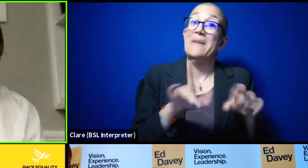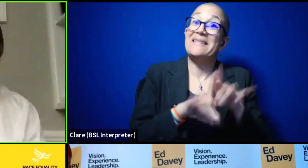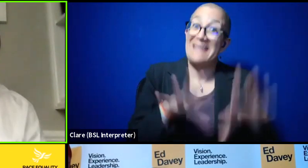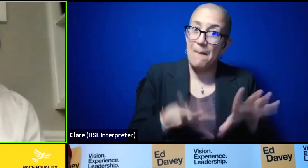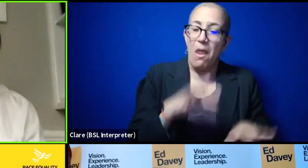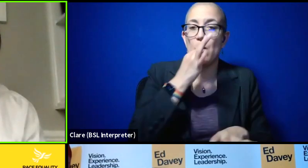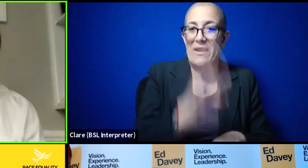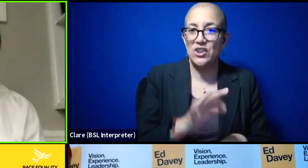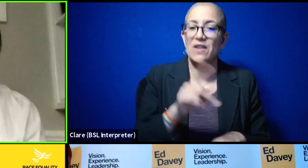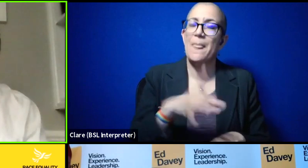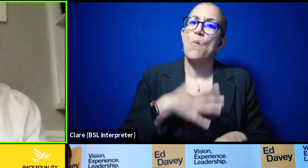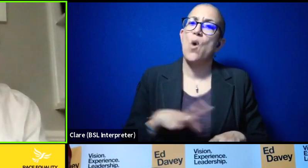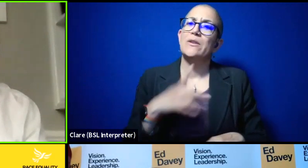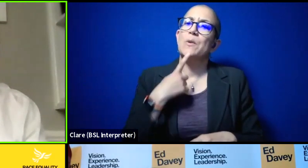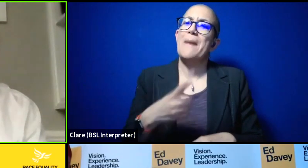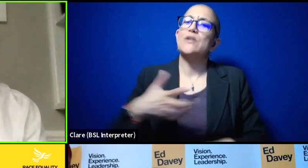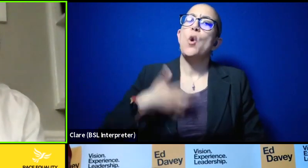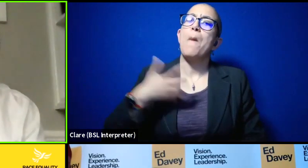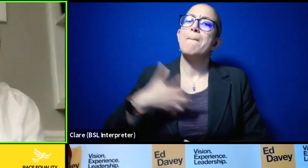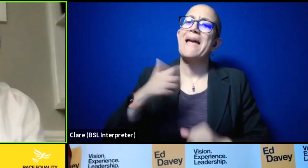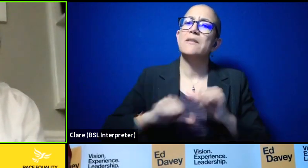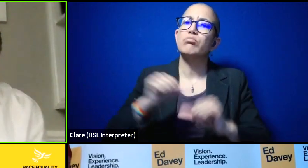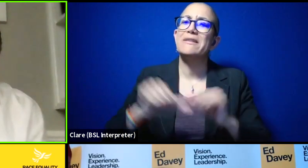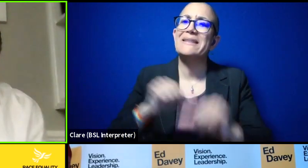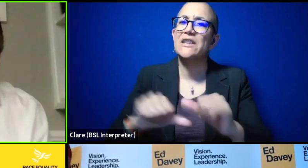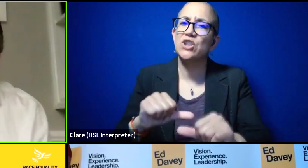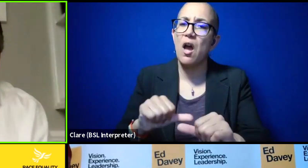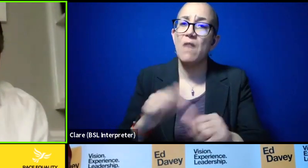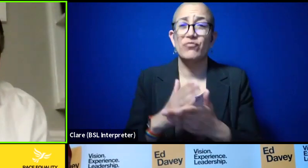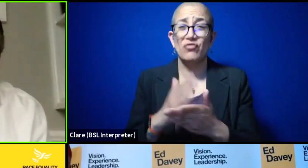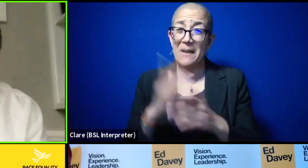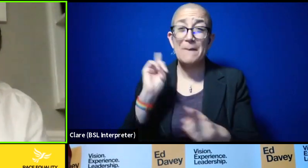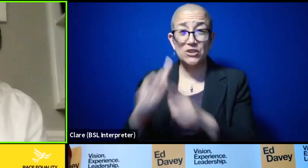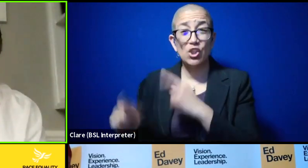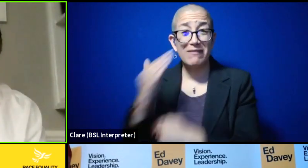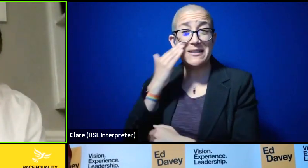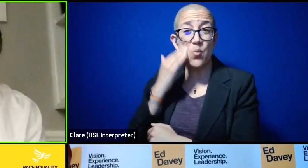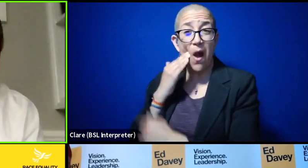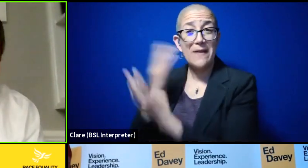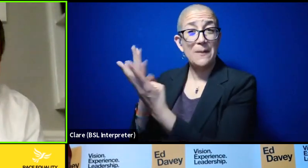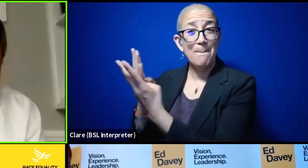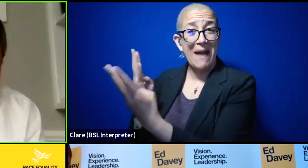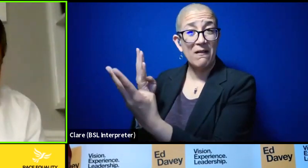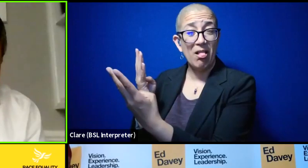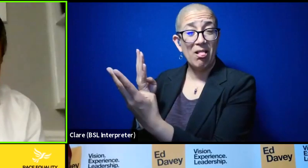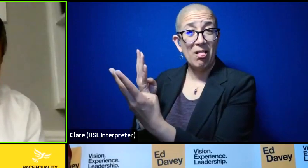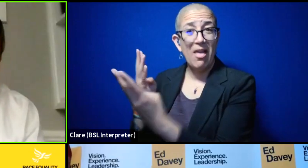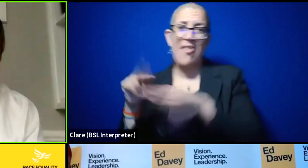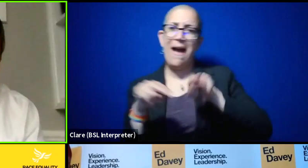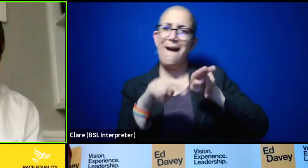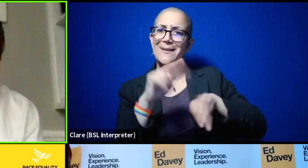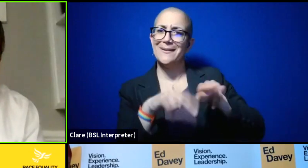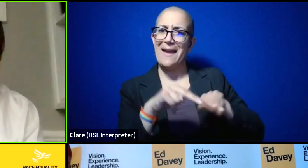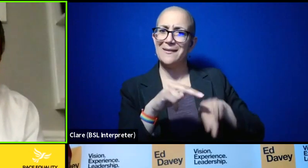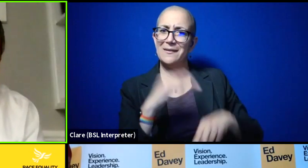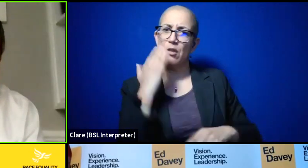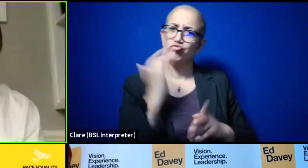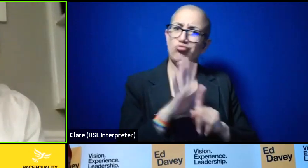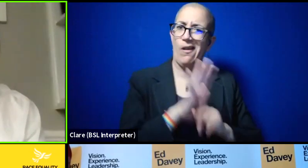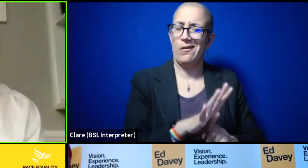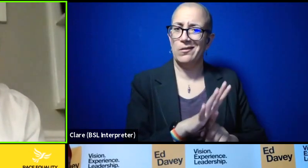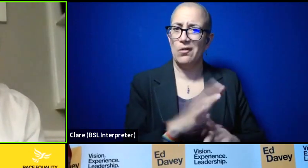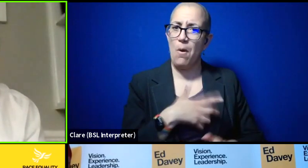complaints procedure, that on the whole it will be a majority white panel of party members that assesses complaints, with